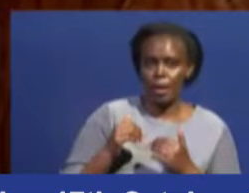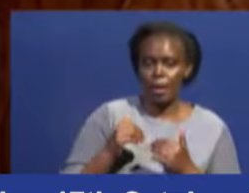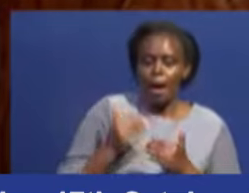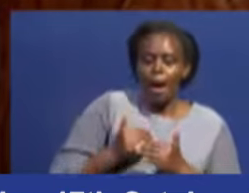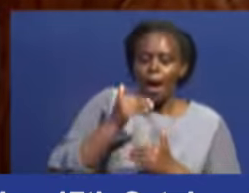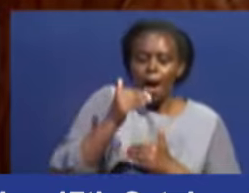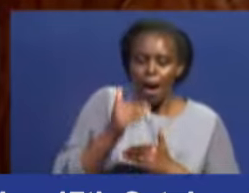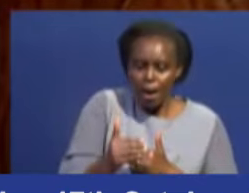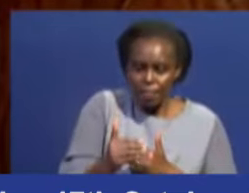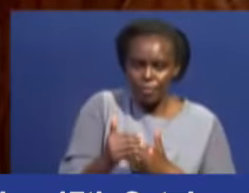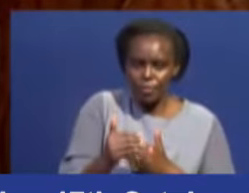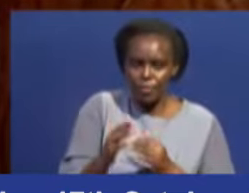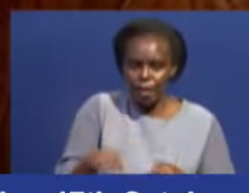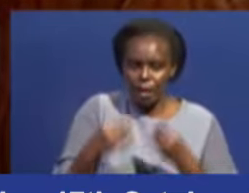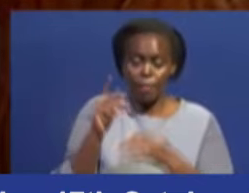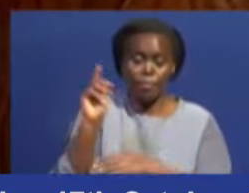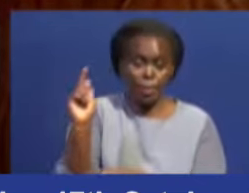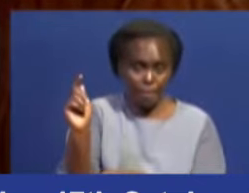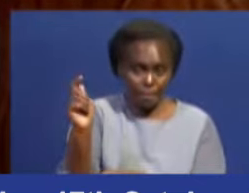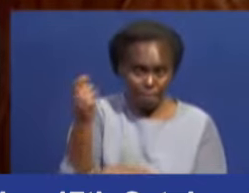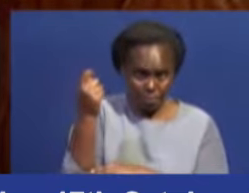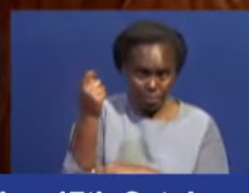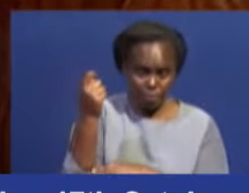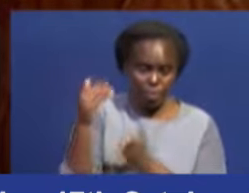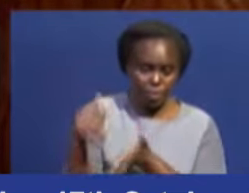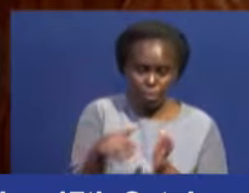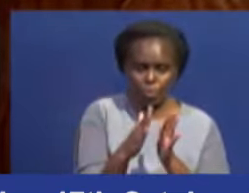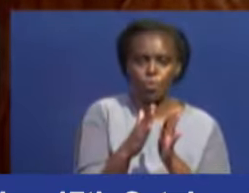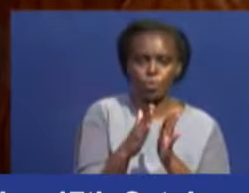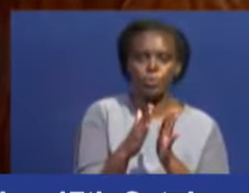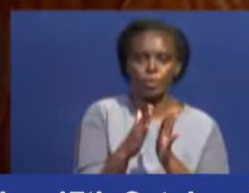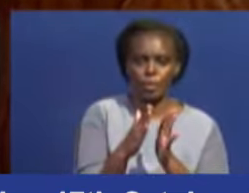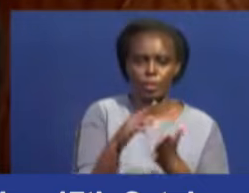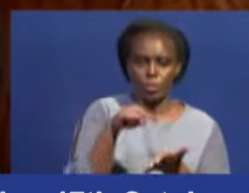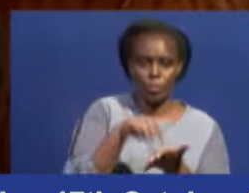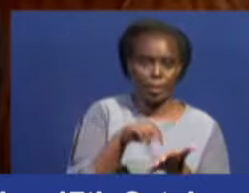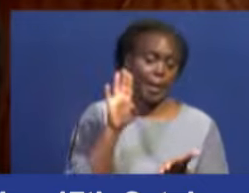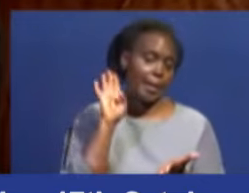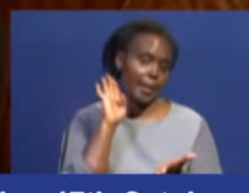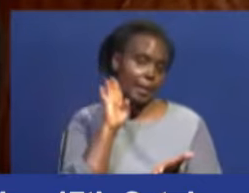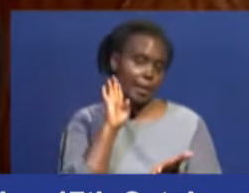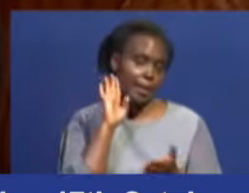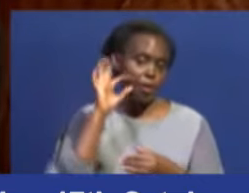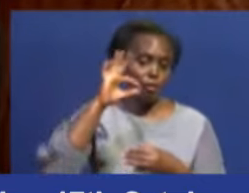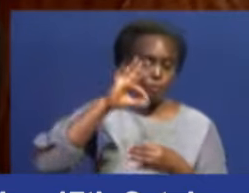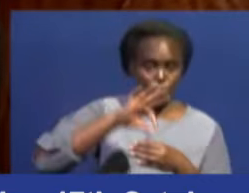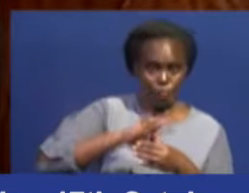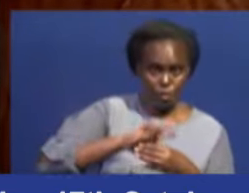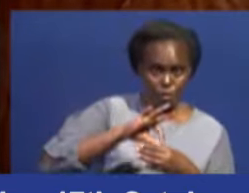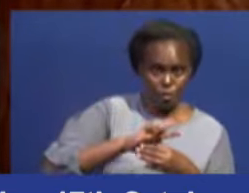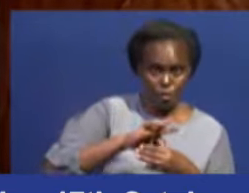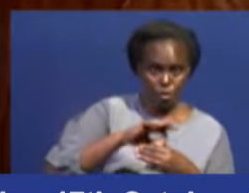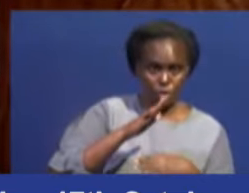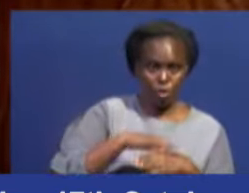after according the President an opportunity to be heard, vote on